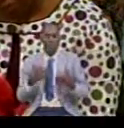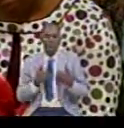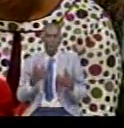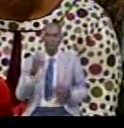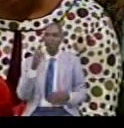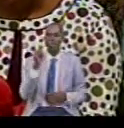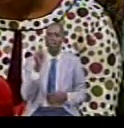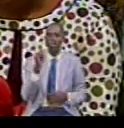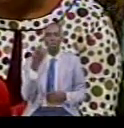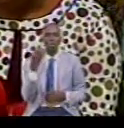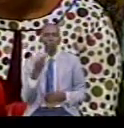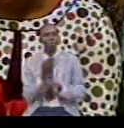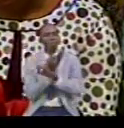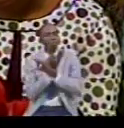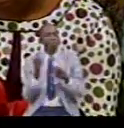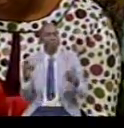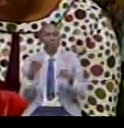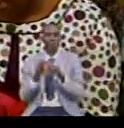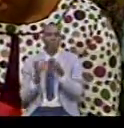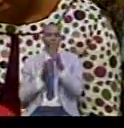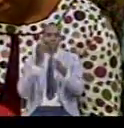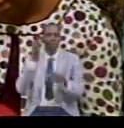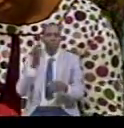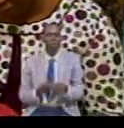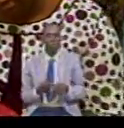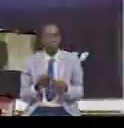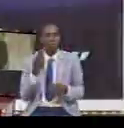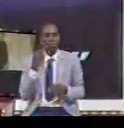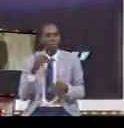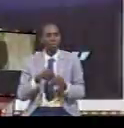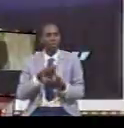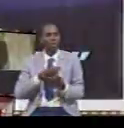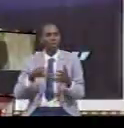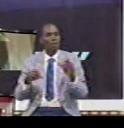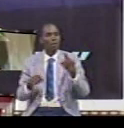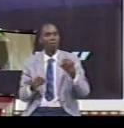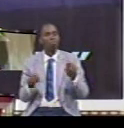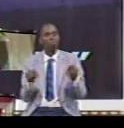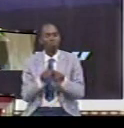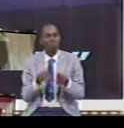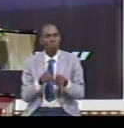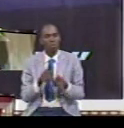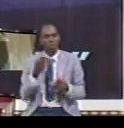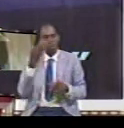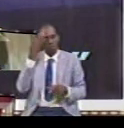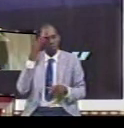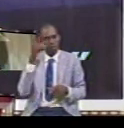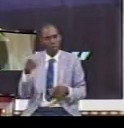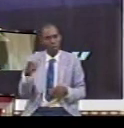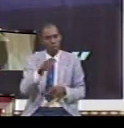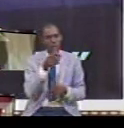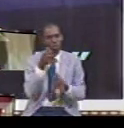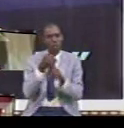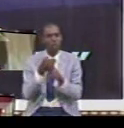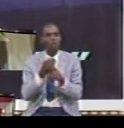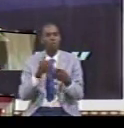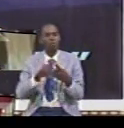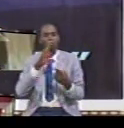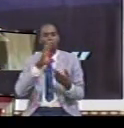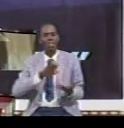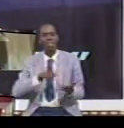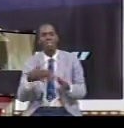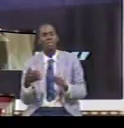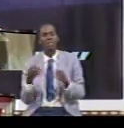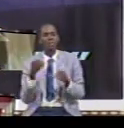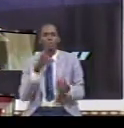in Jesus' name. Look at verse 11. Likewise, reckon ye also yourselves to be dead